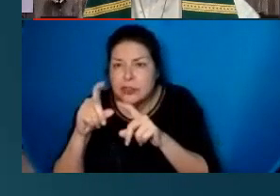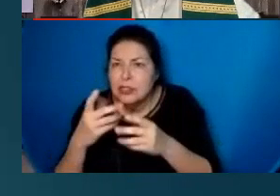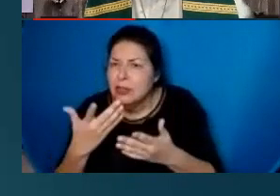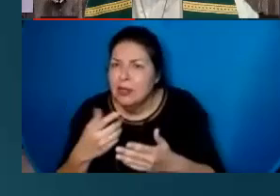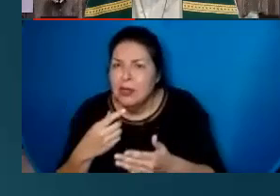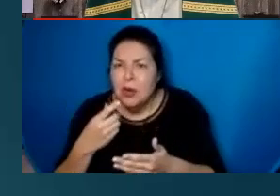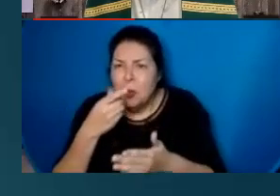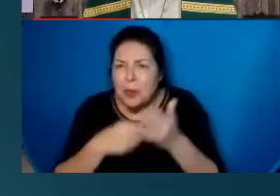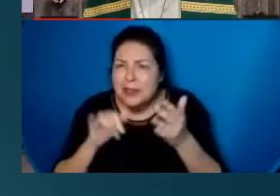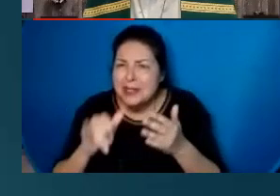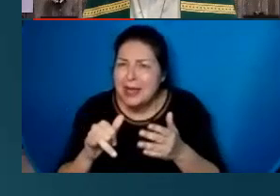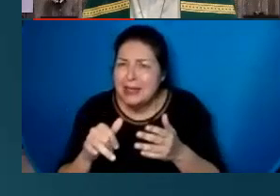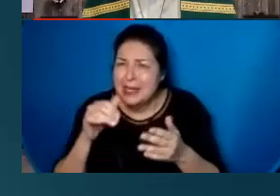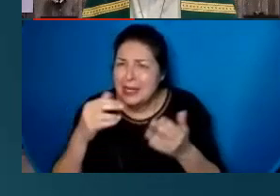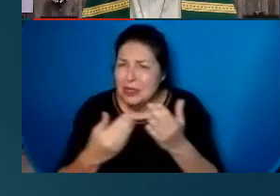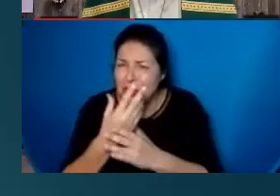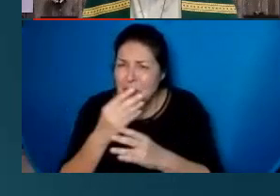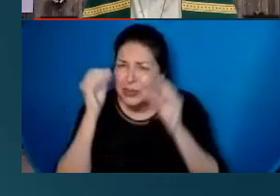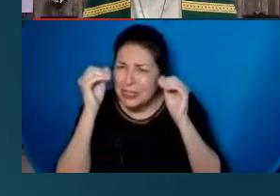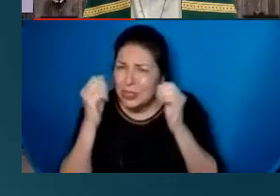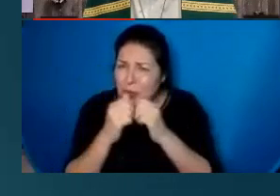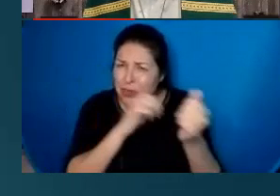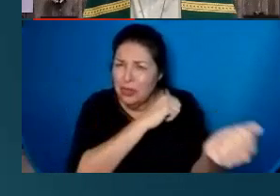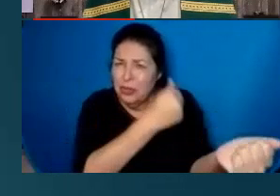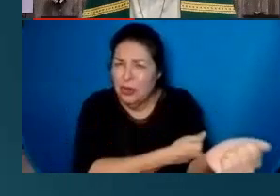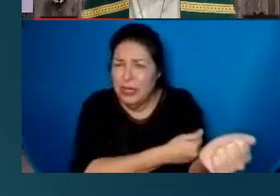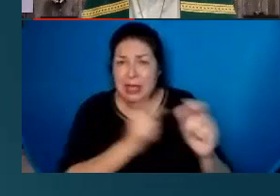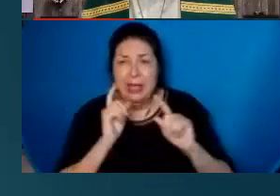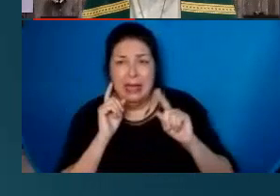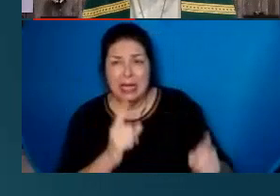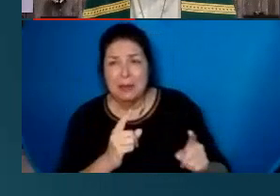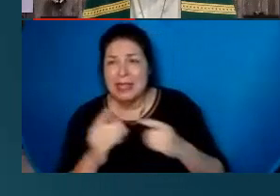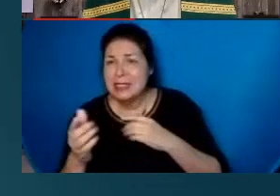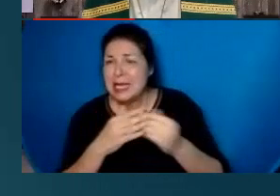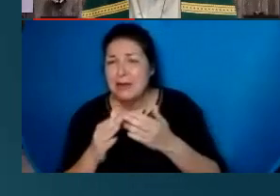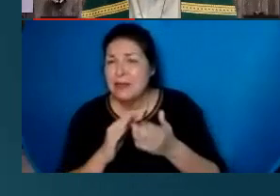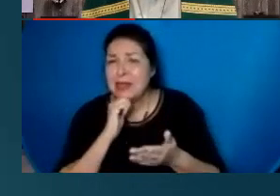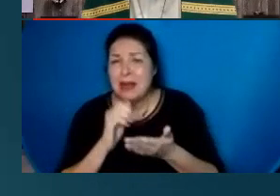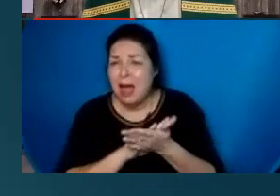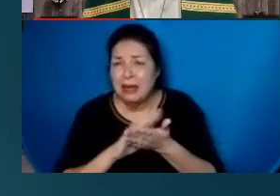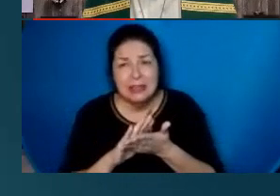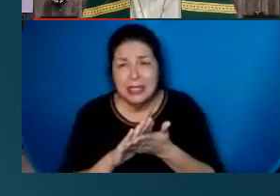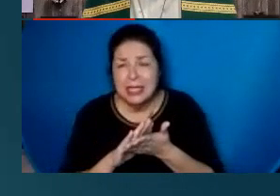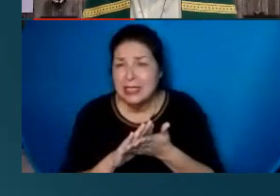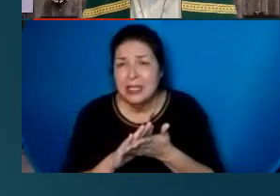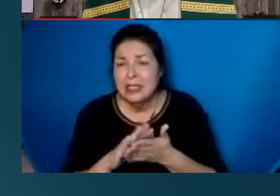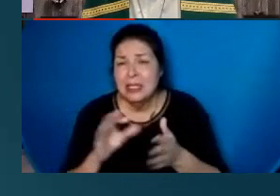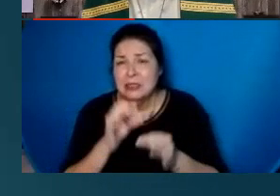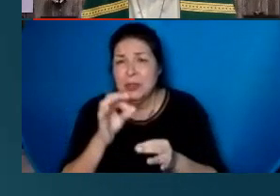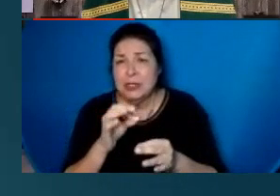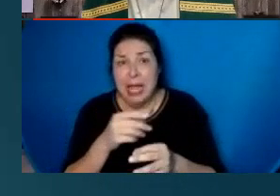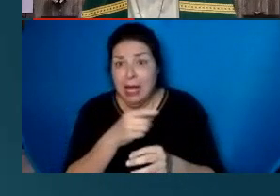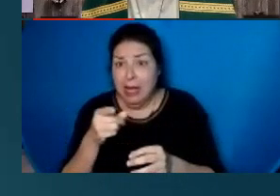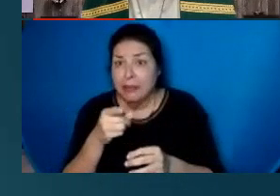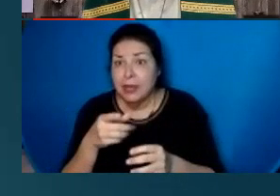A new teaching with authority? He commands even the unclean spirits, and they obey him." And at once his